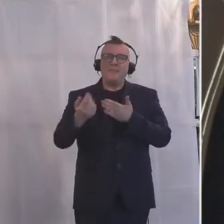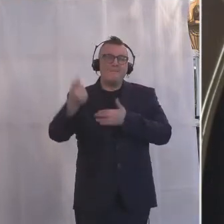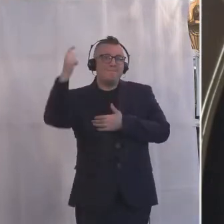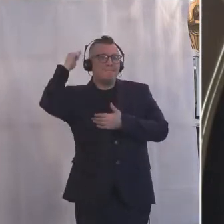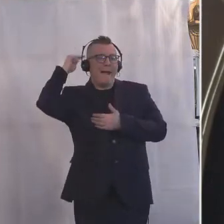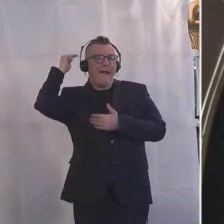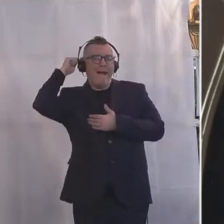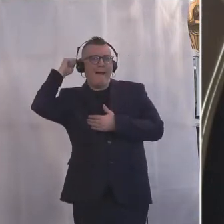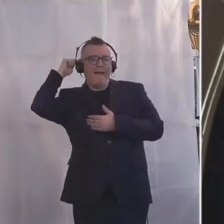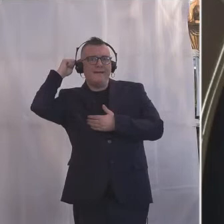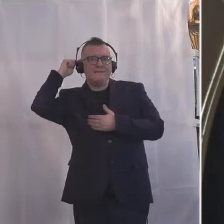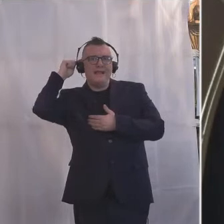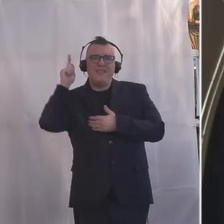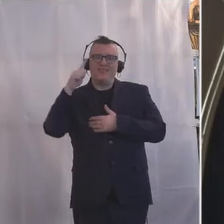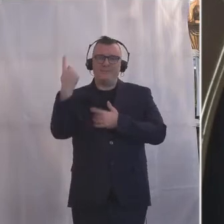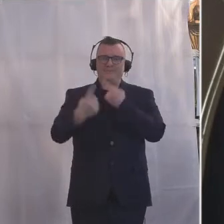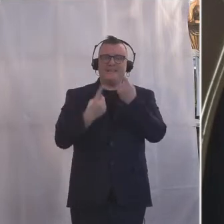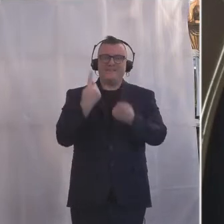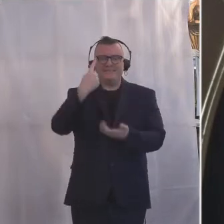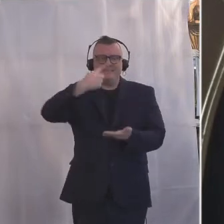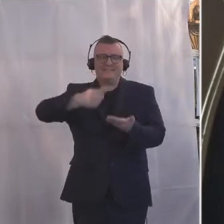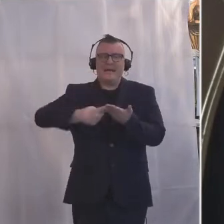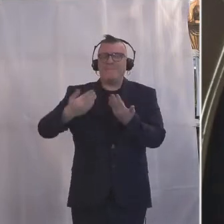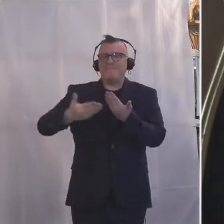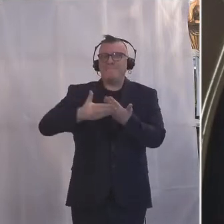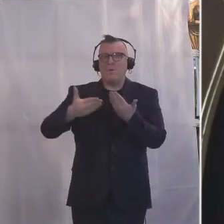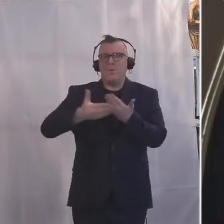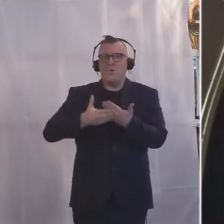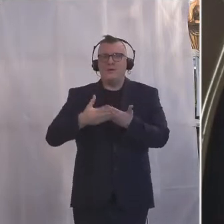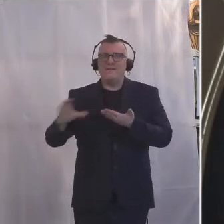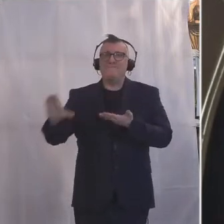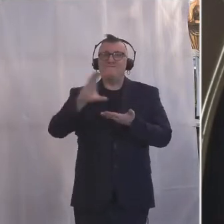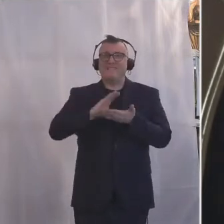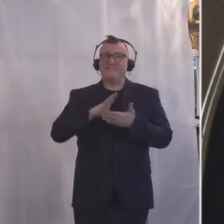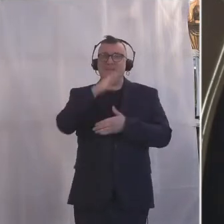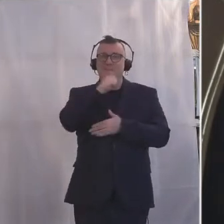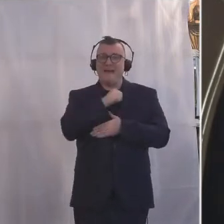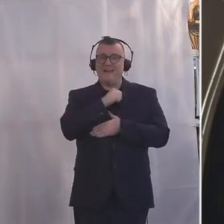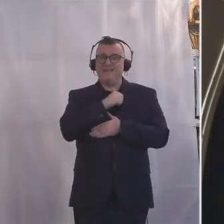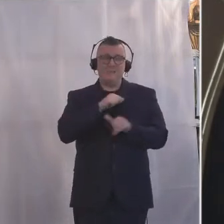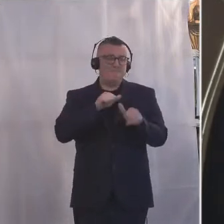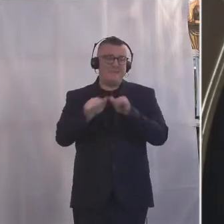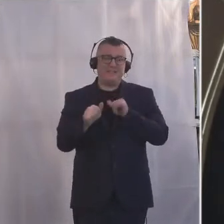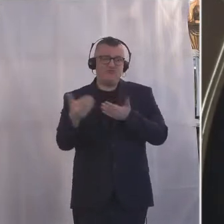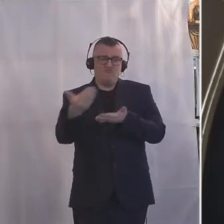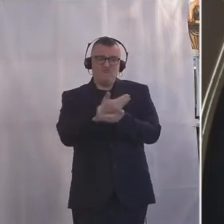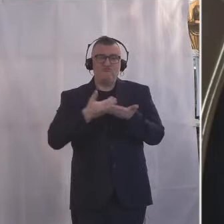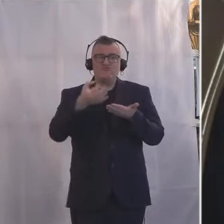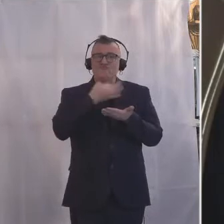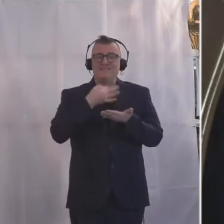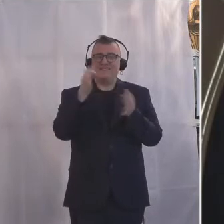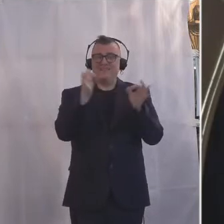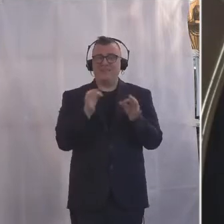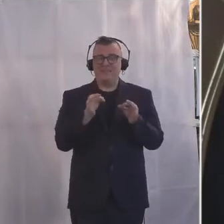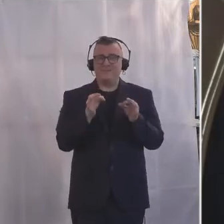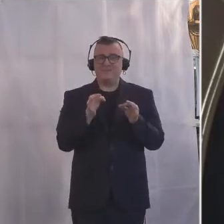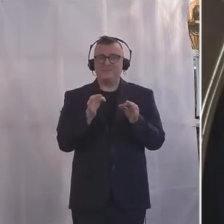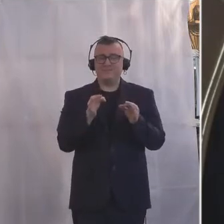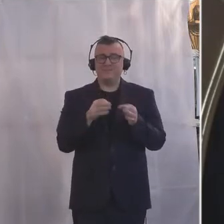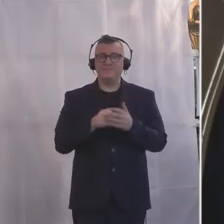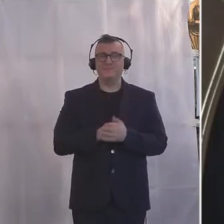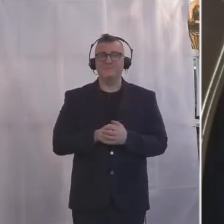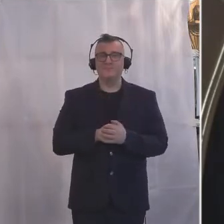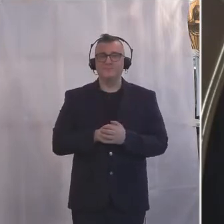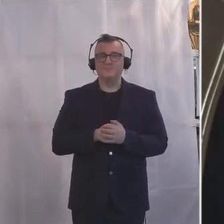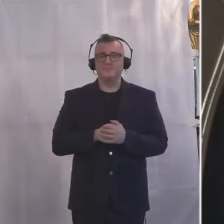they choose the male, they invest in the male as opposed to taking a risk and investing in the female. So it's not necessarily